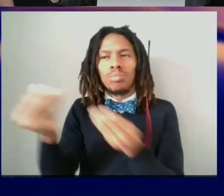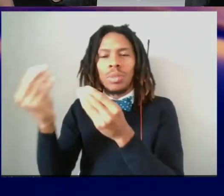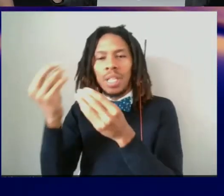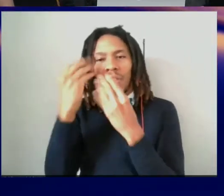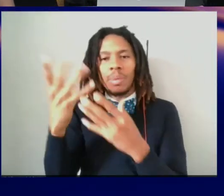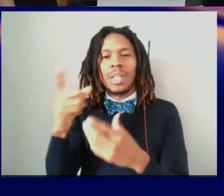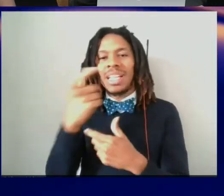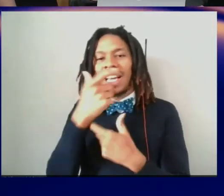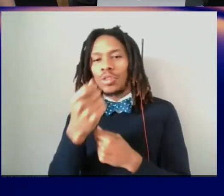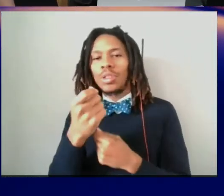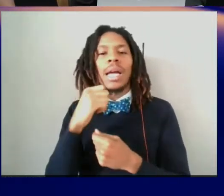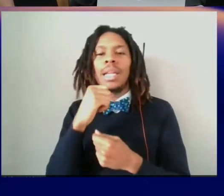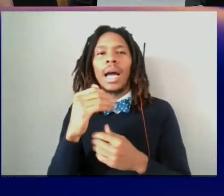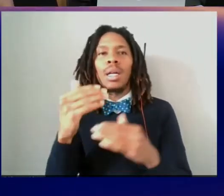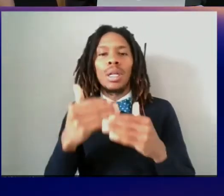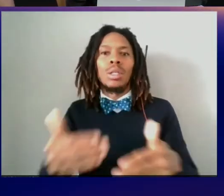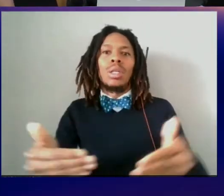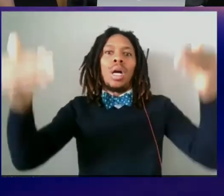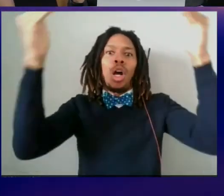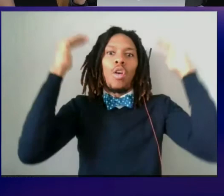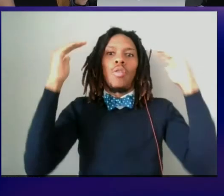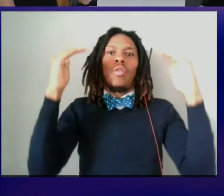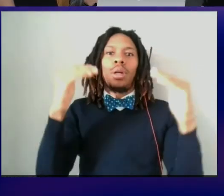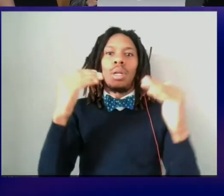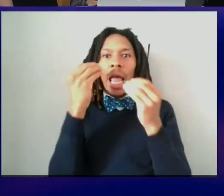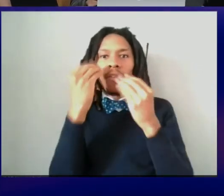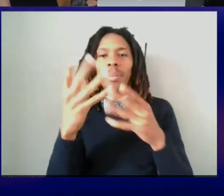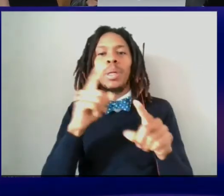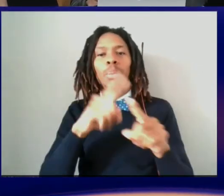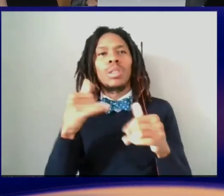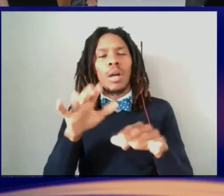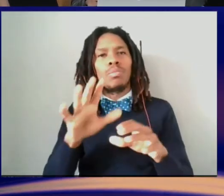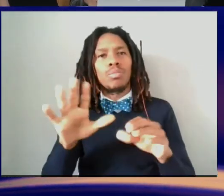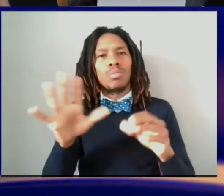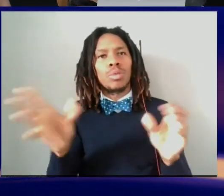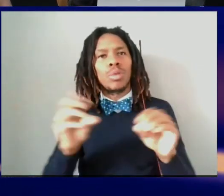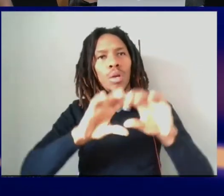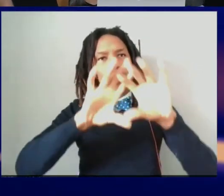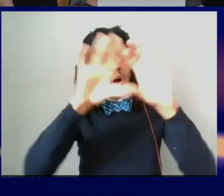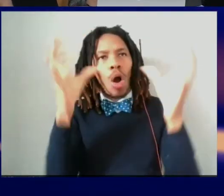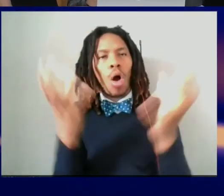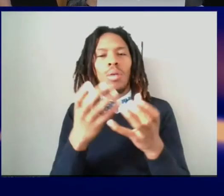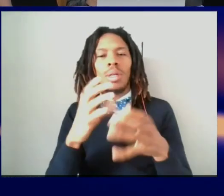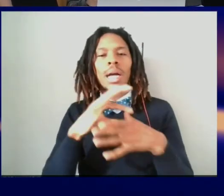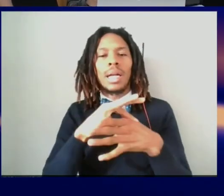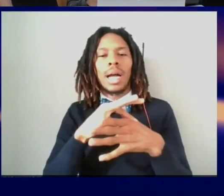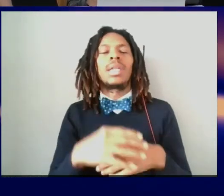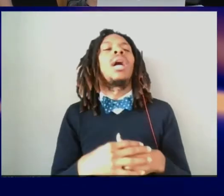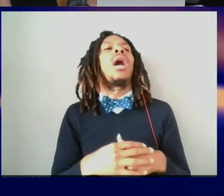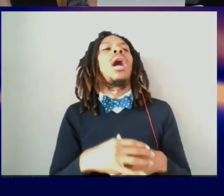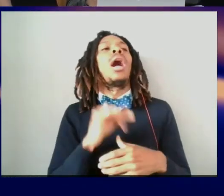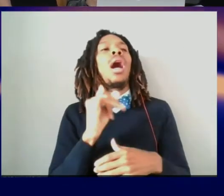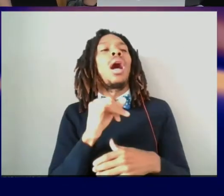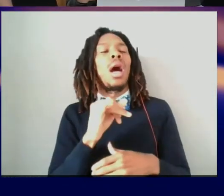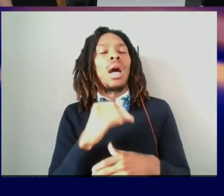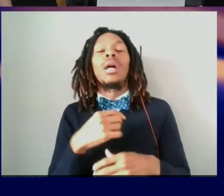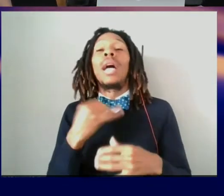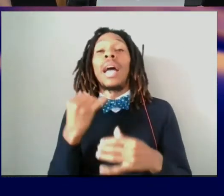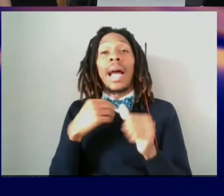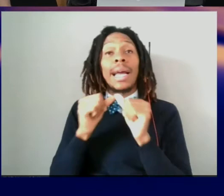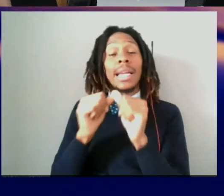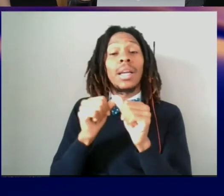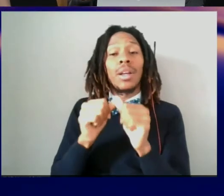information overload, but it is still giving them the full context. Okay. Got it. If I keep going, we think